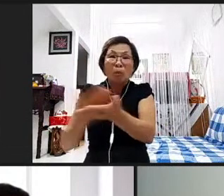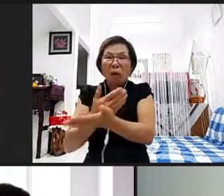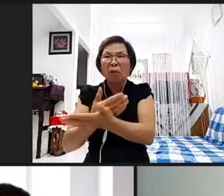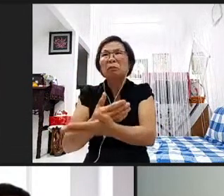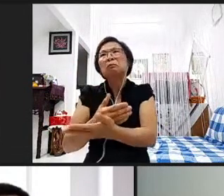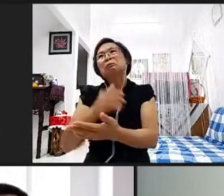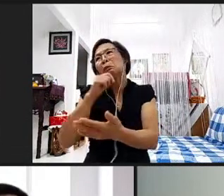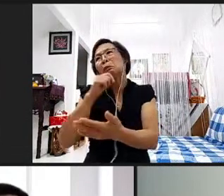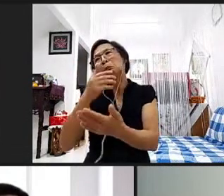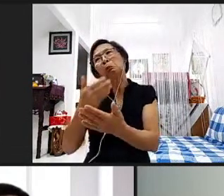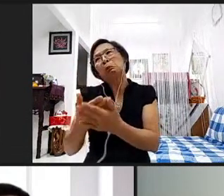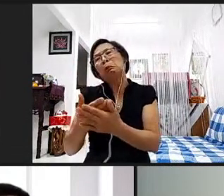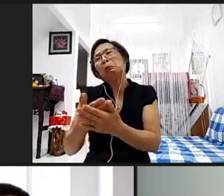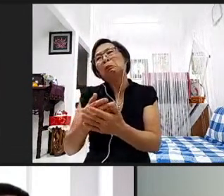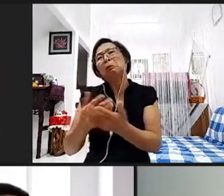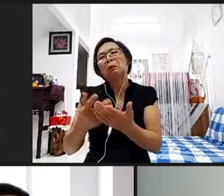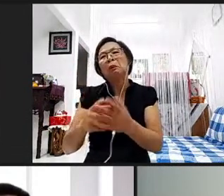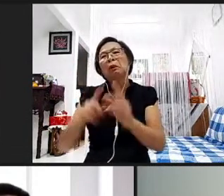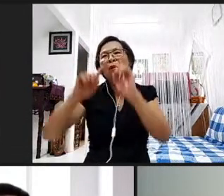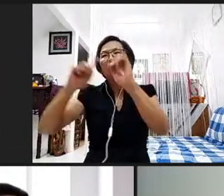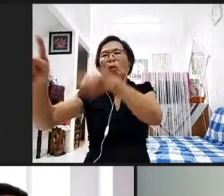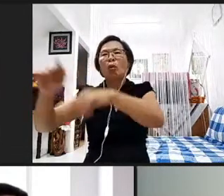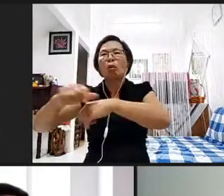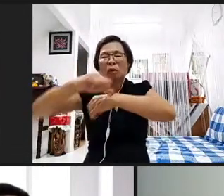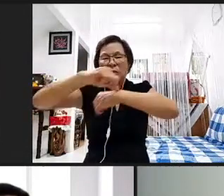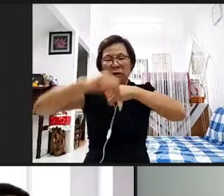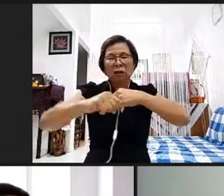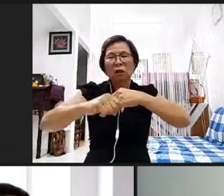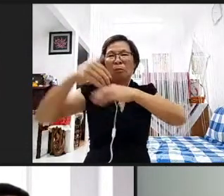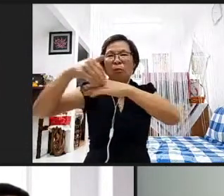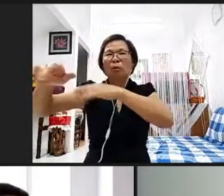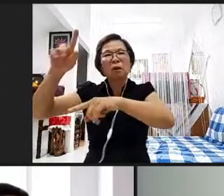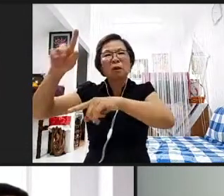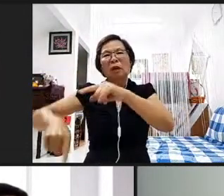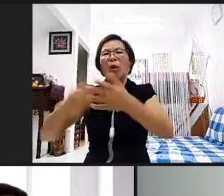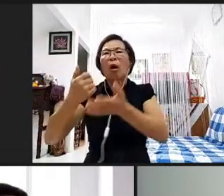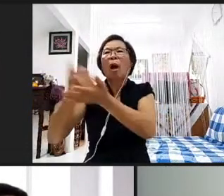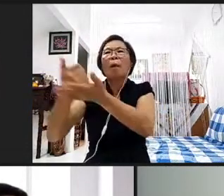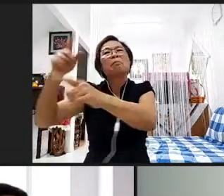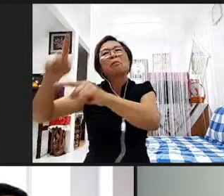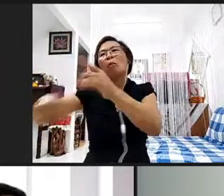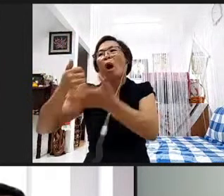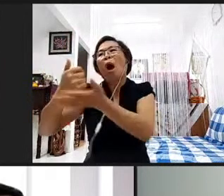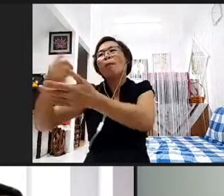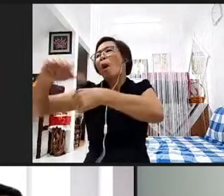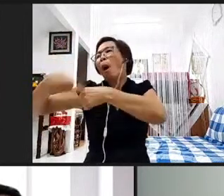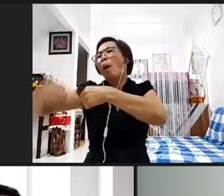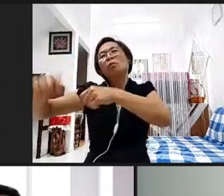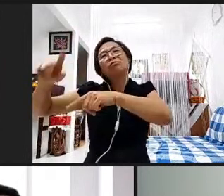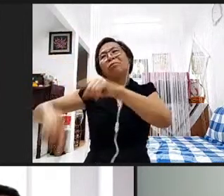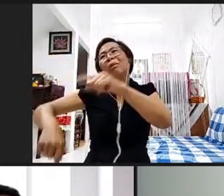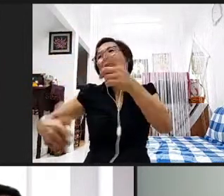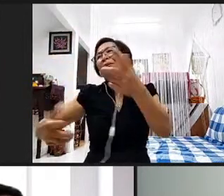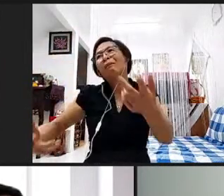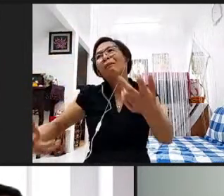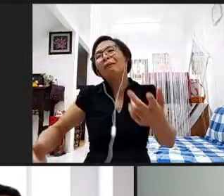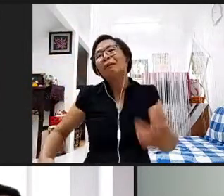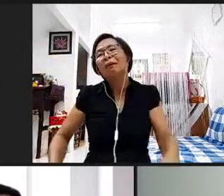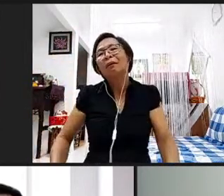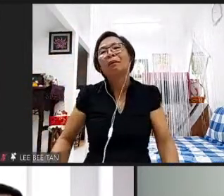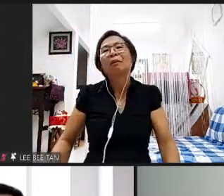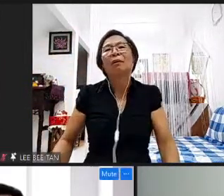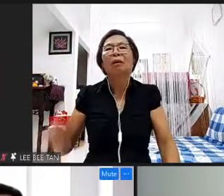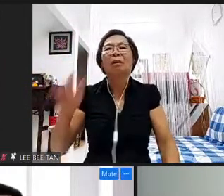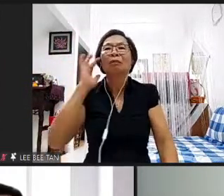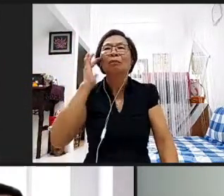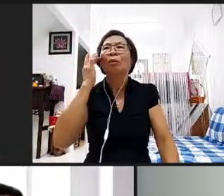before. If they go for surgical posting, they never get to assist in any operation. I also don't know